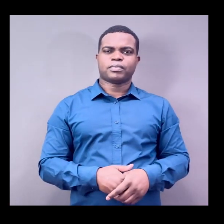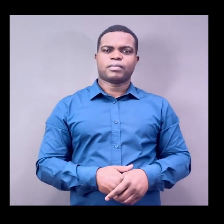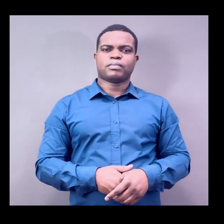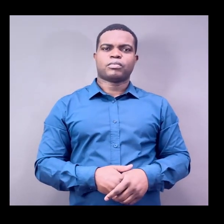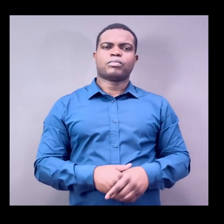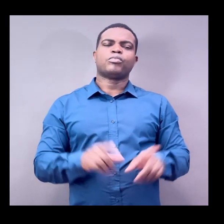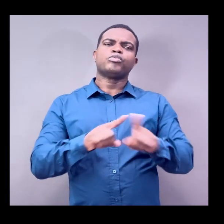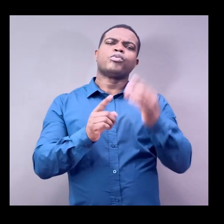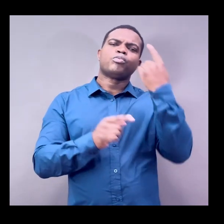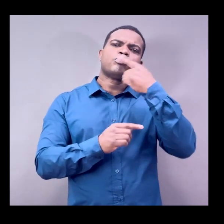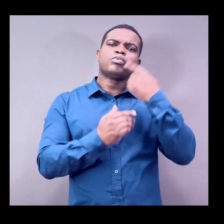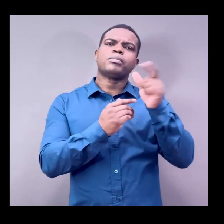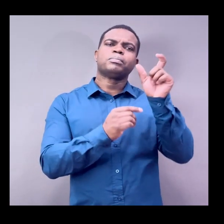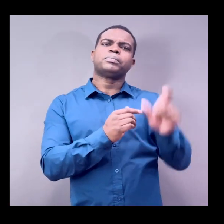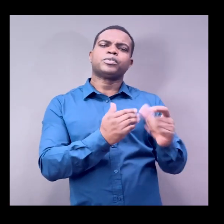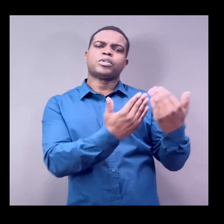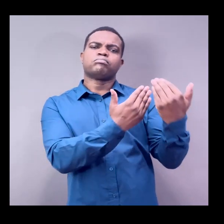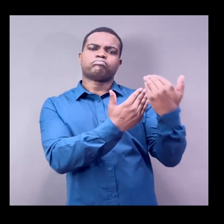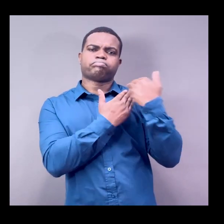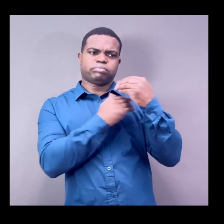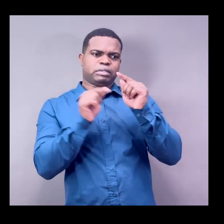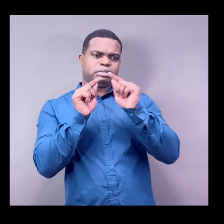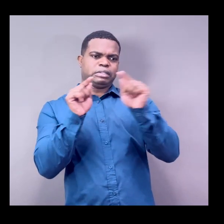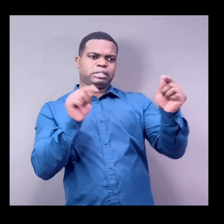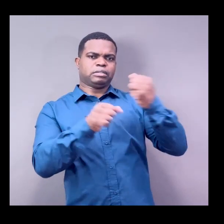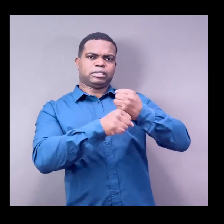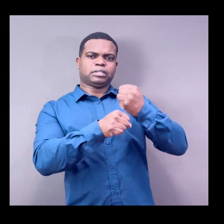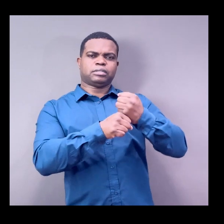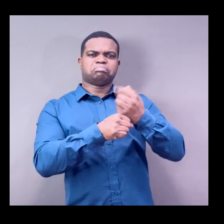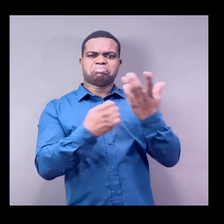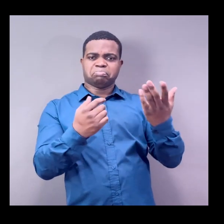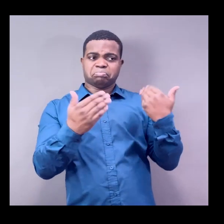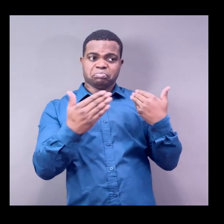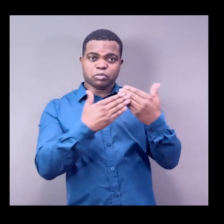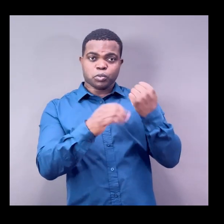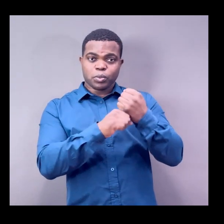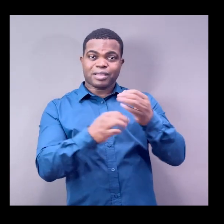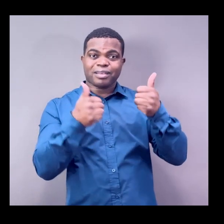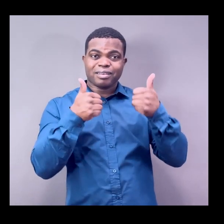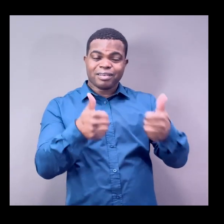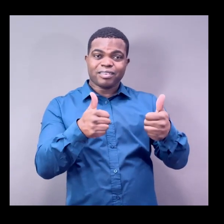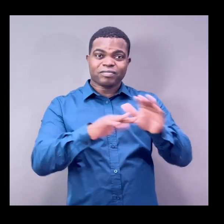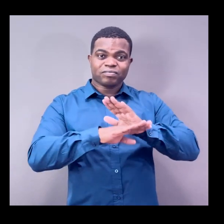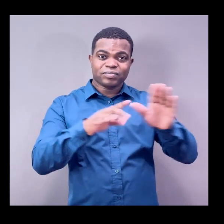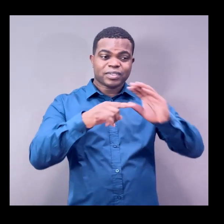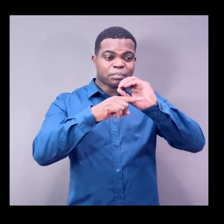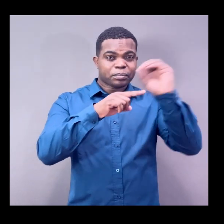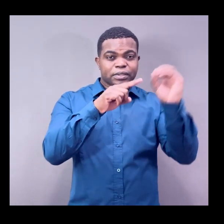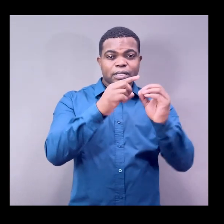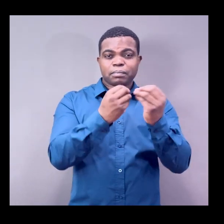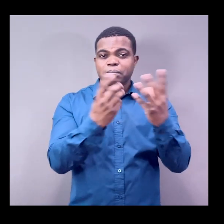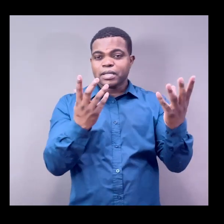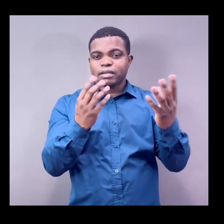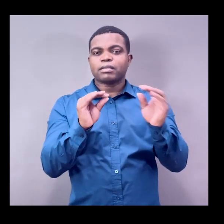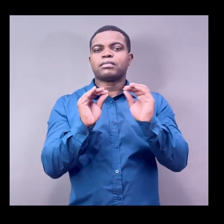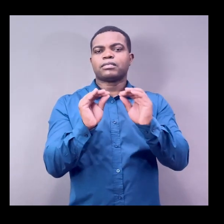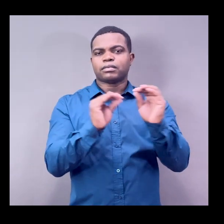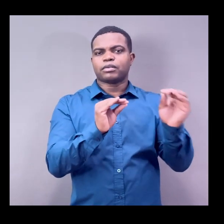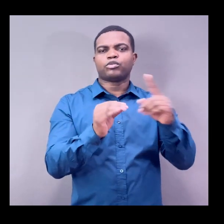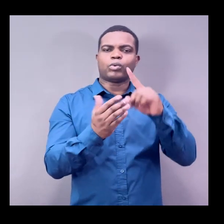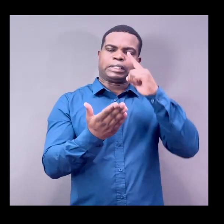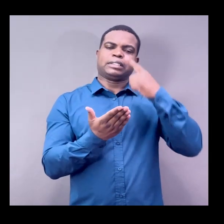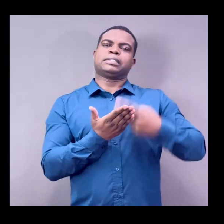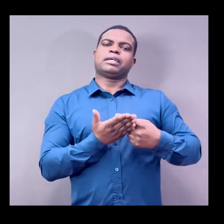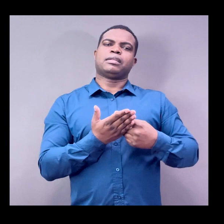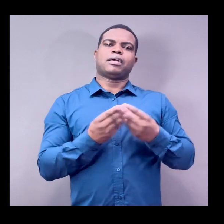to, and if it is done, how many percent done. So this is what a Gantt chart look like. And you